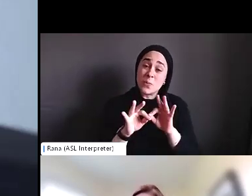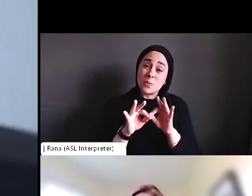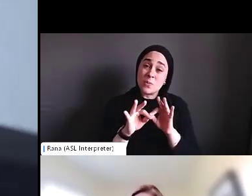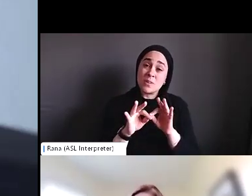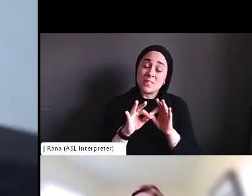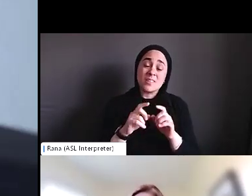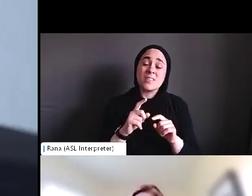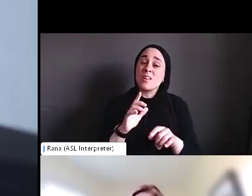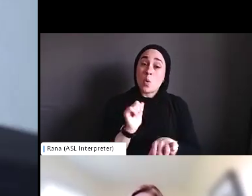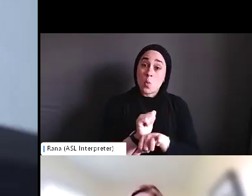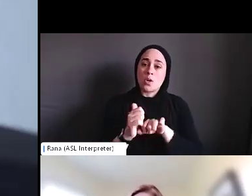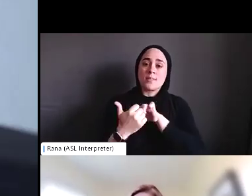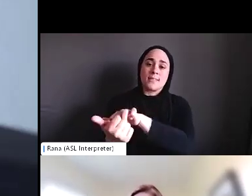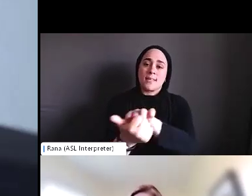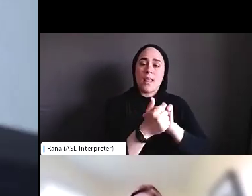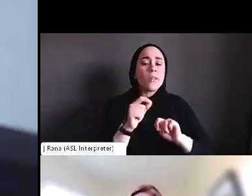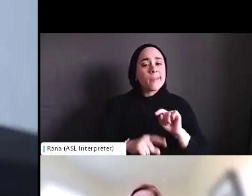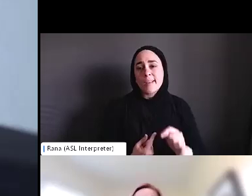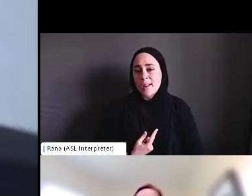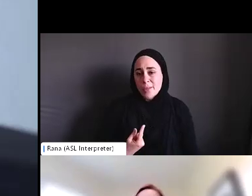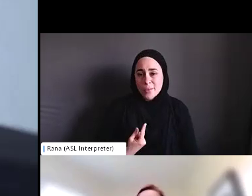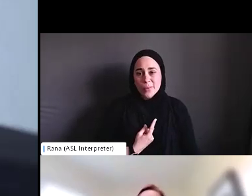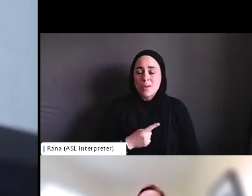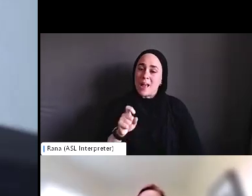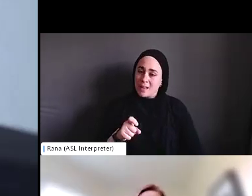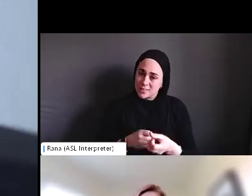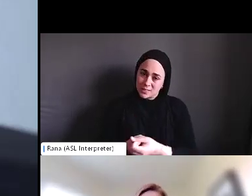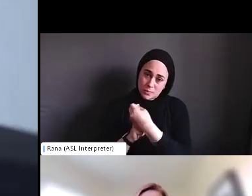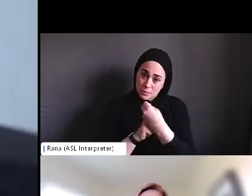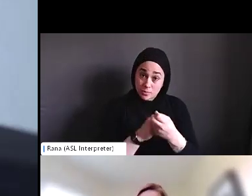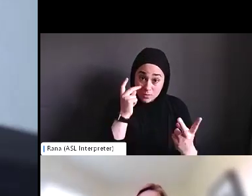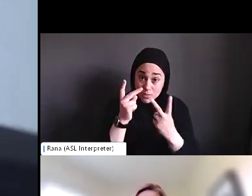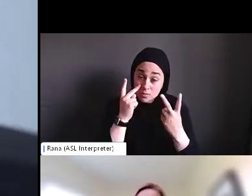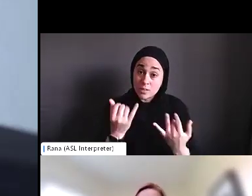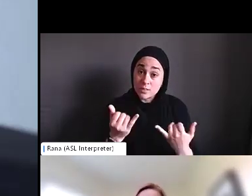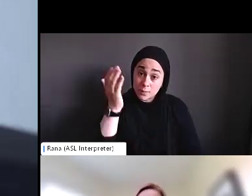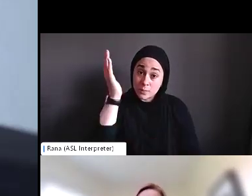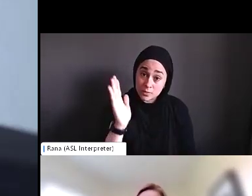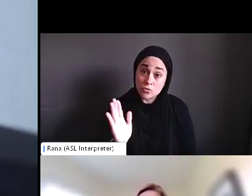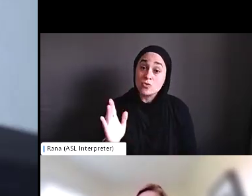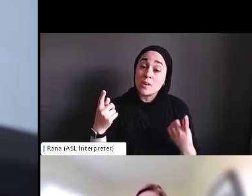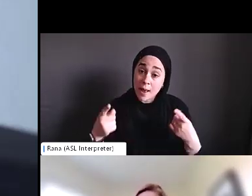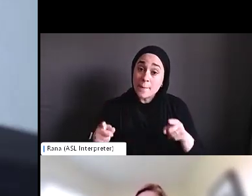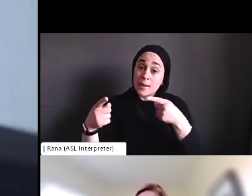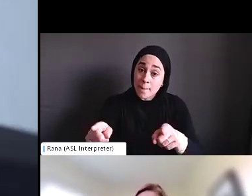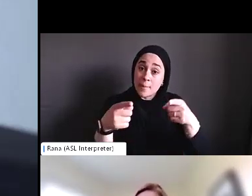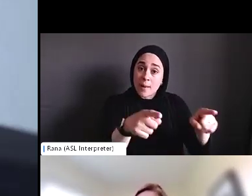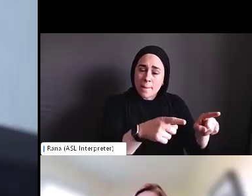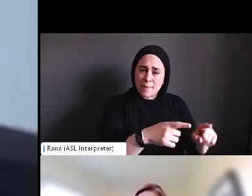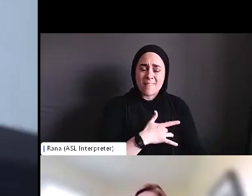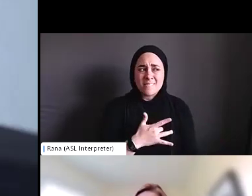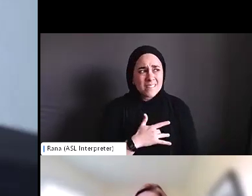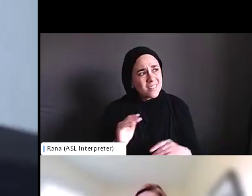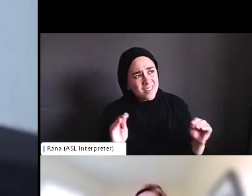in isolation. We need to support each other. You can see in this presentation, there are things happening, even if it doesn't feel like it.